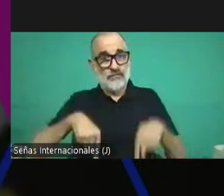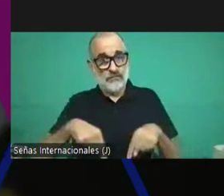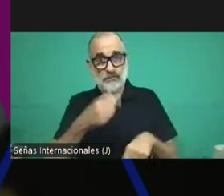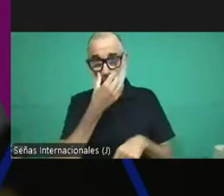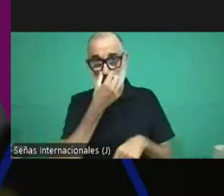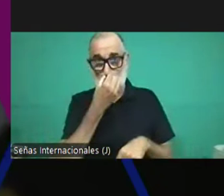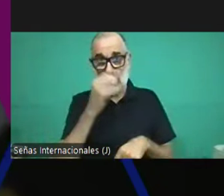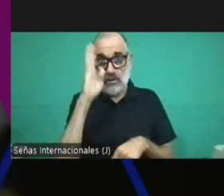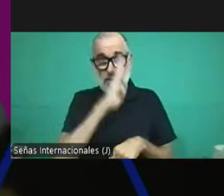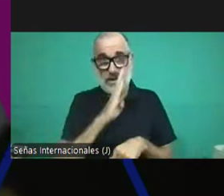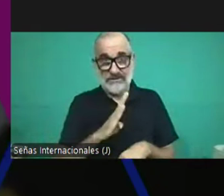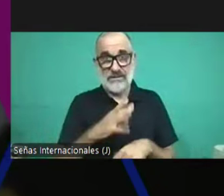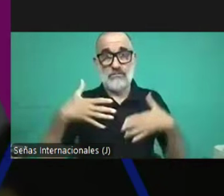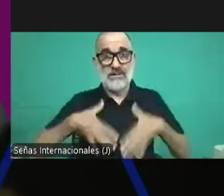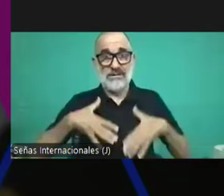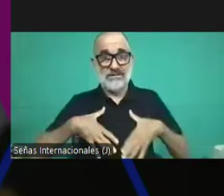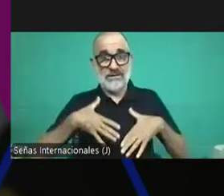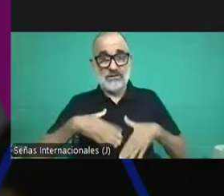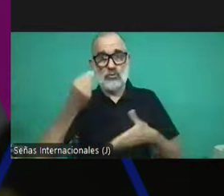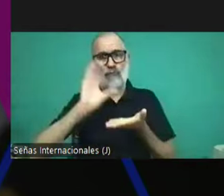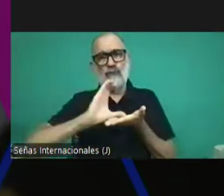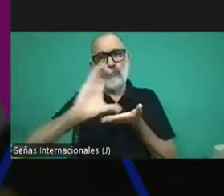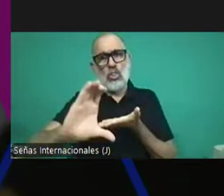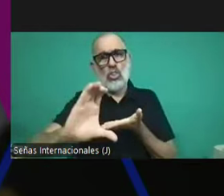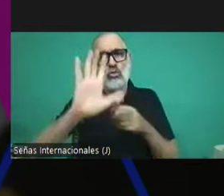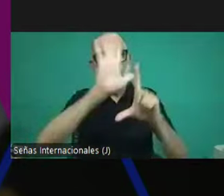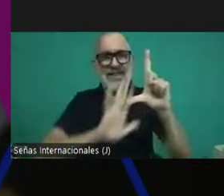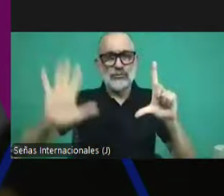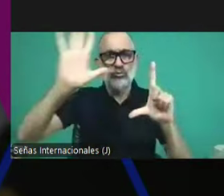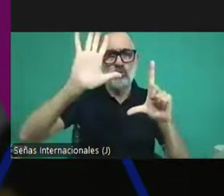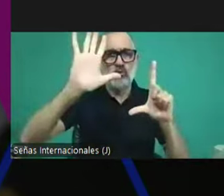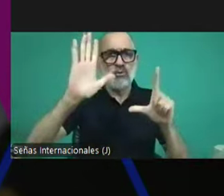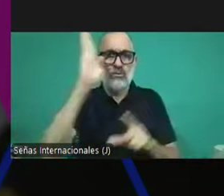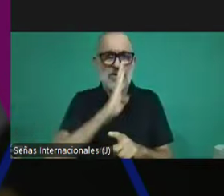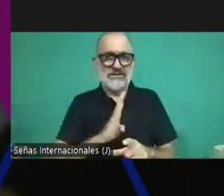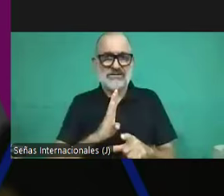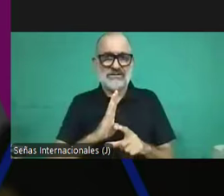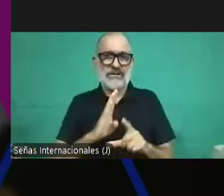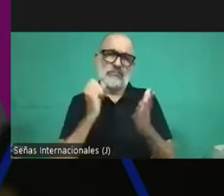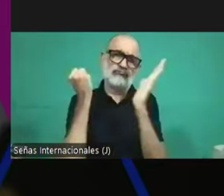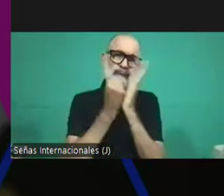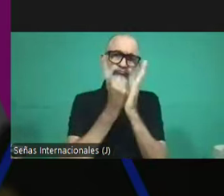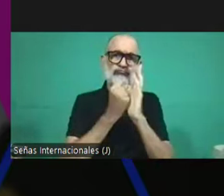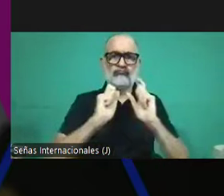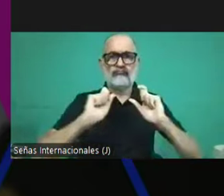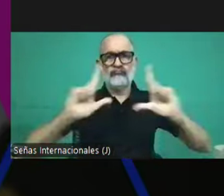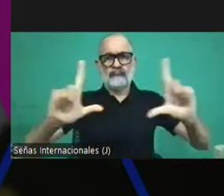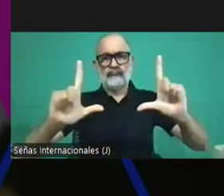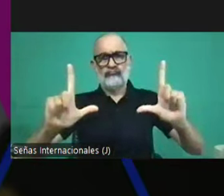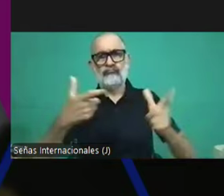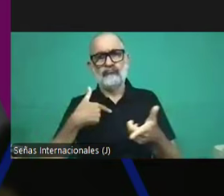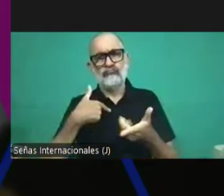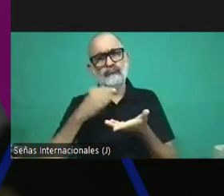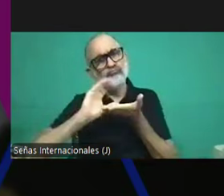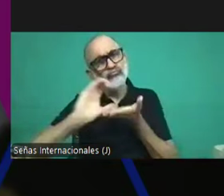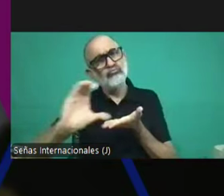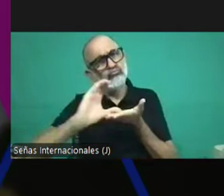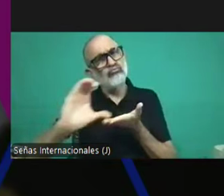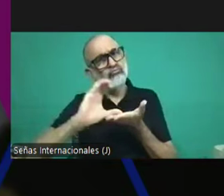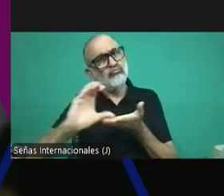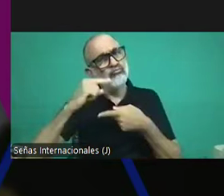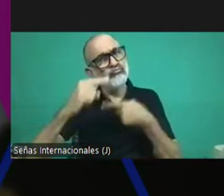here Nacional de from Saúde, a gente Brazil, tem um from slogan the que a gente acredita que Health conhecendo o National financiamento Fund, we have da saúde, a this gente